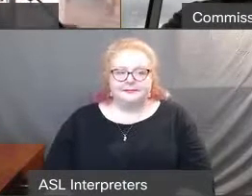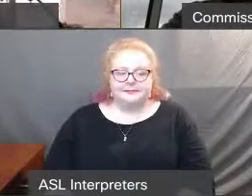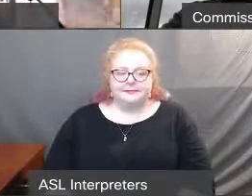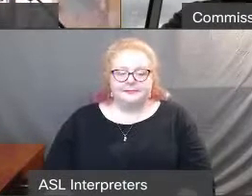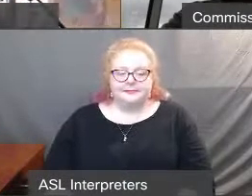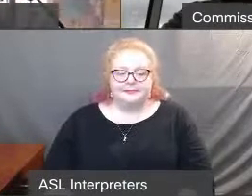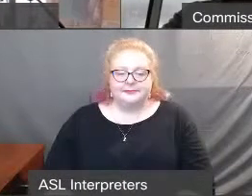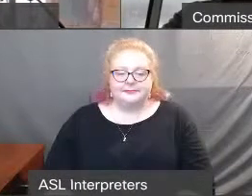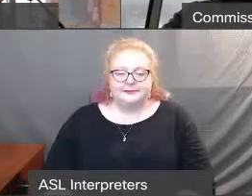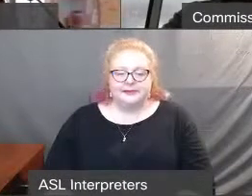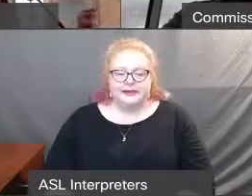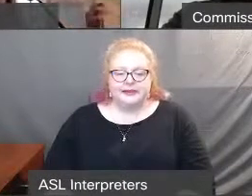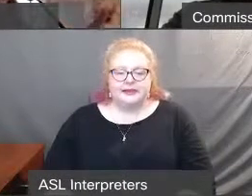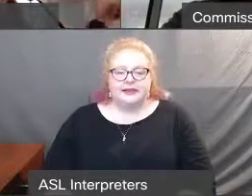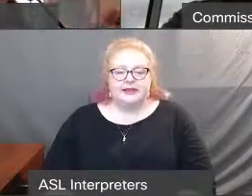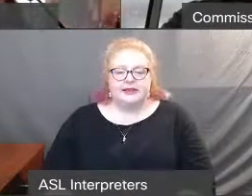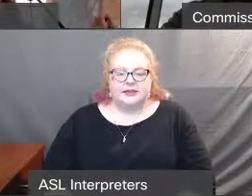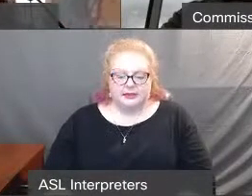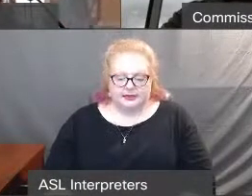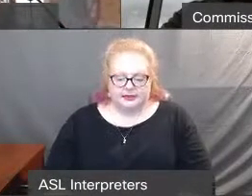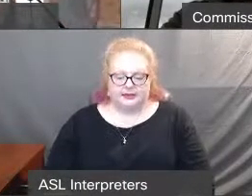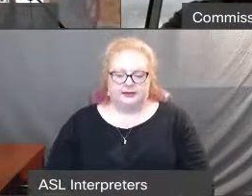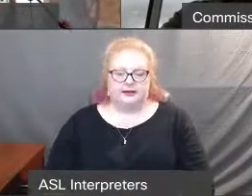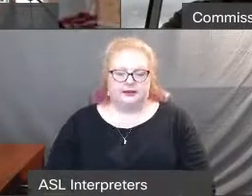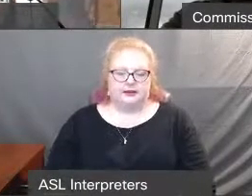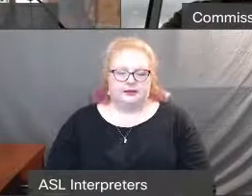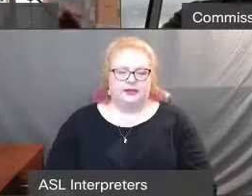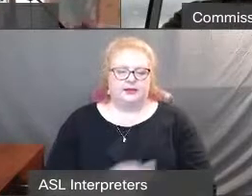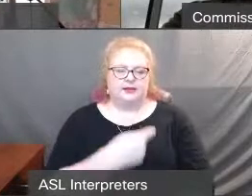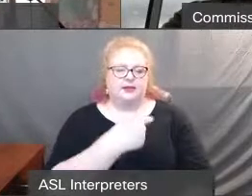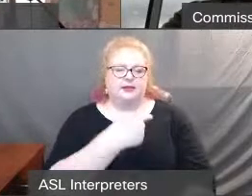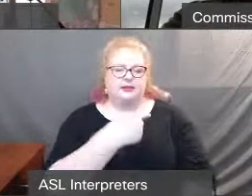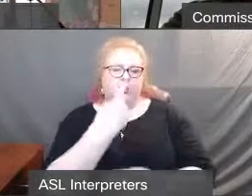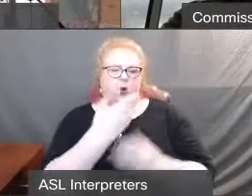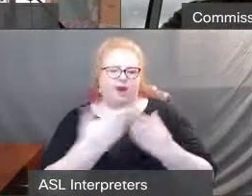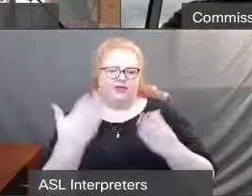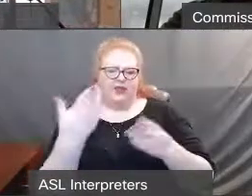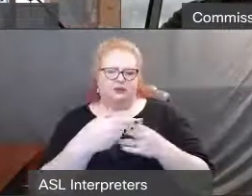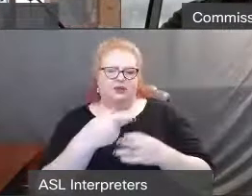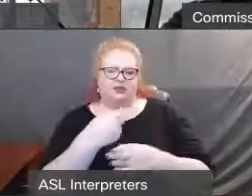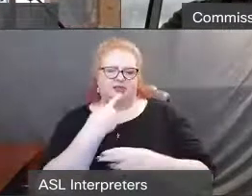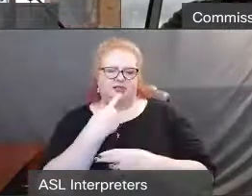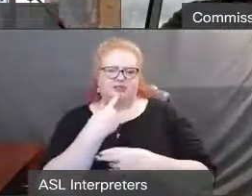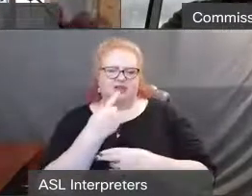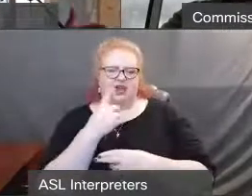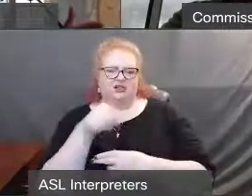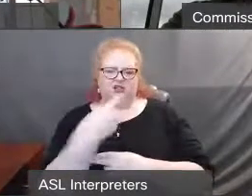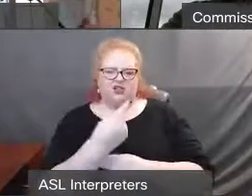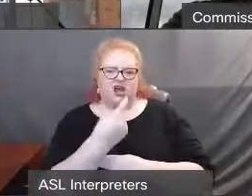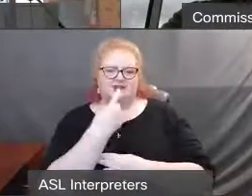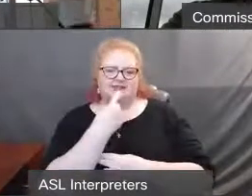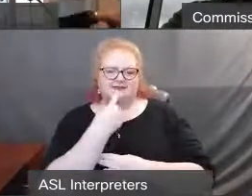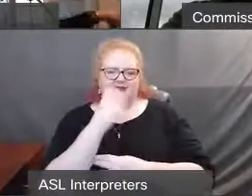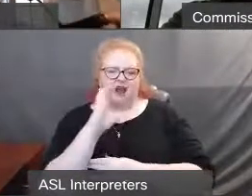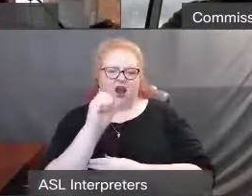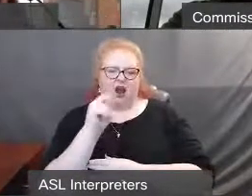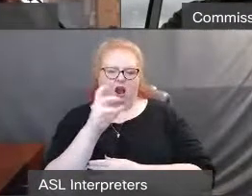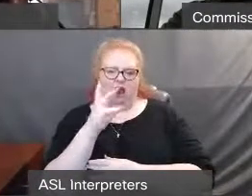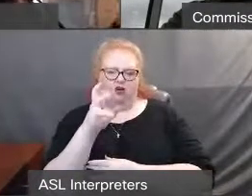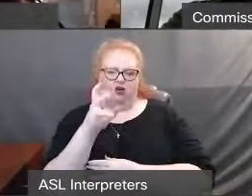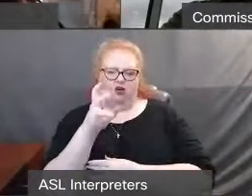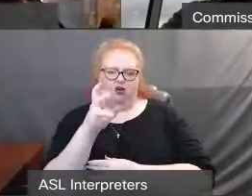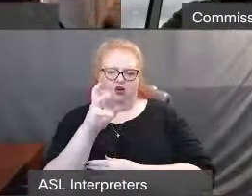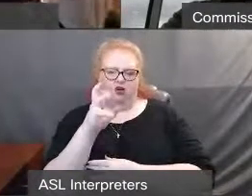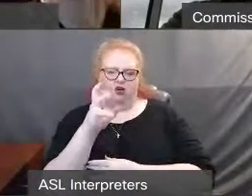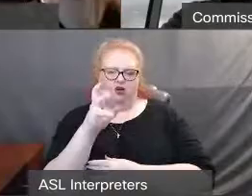But one thing I would like to say is that they said, they did mention that there's just concrete and really nothing back there. That we will